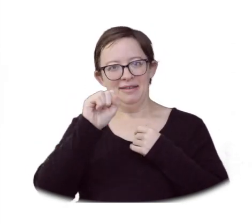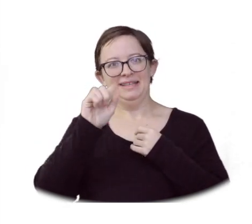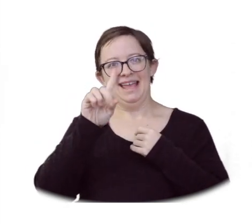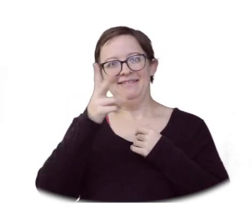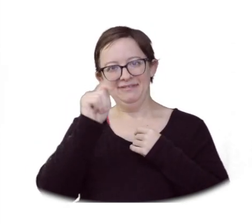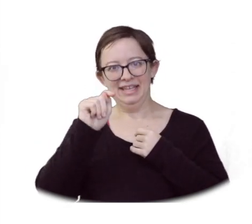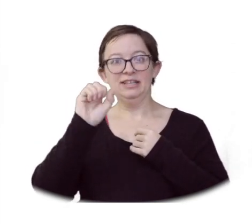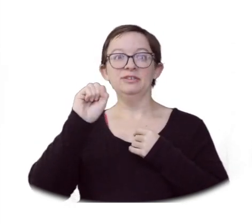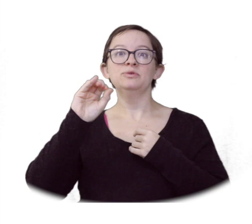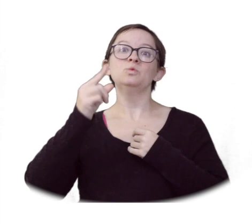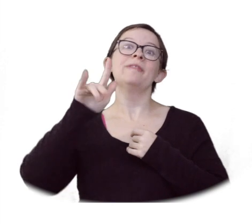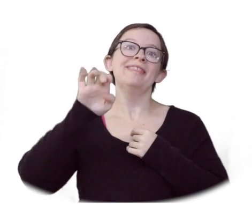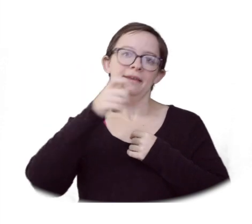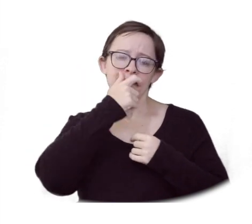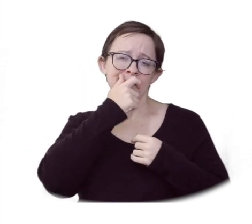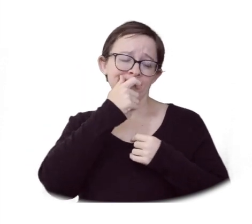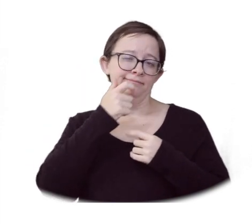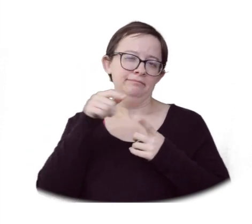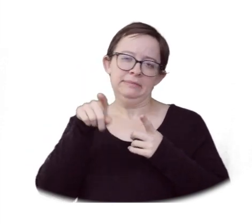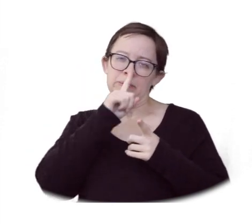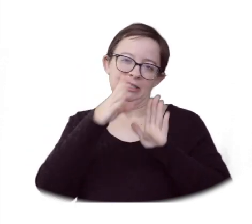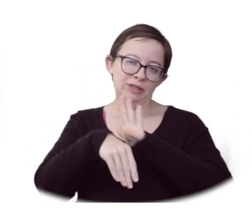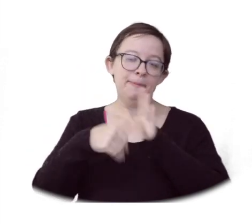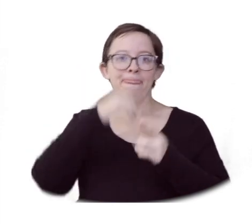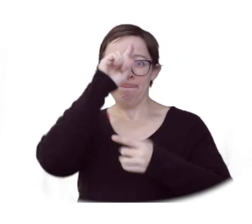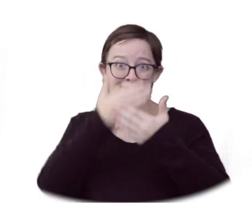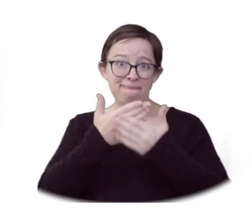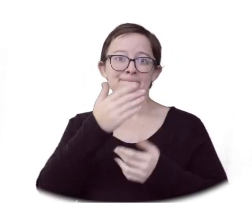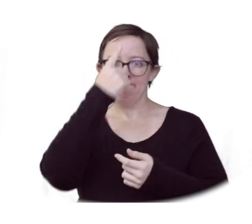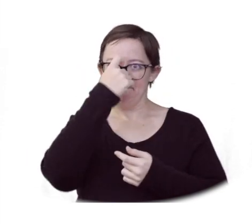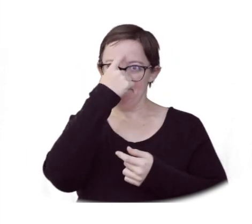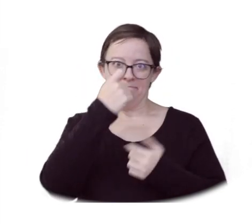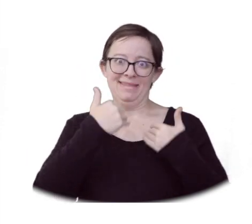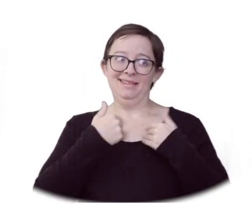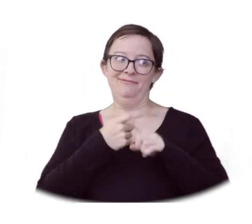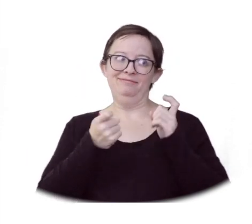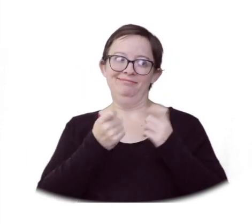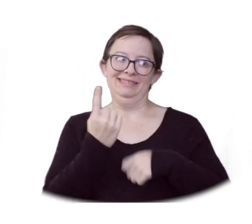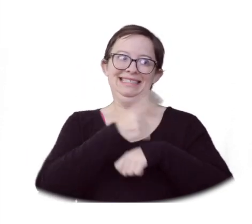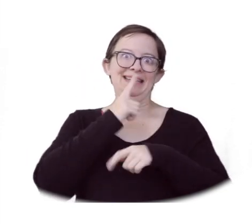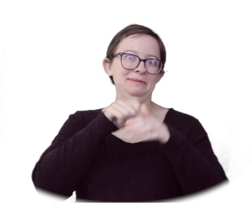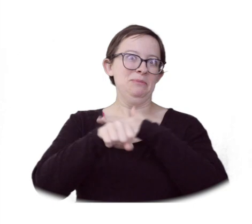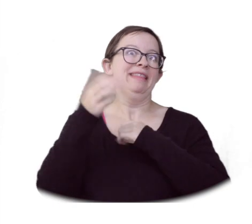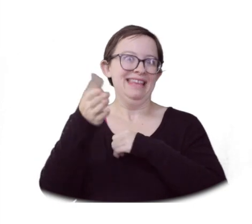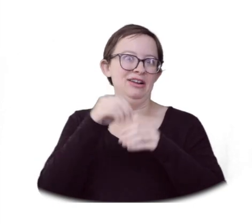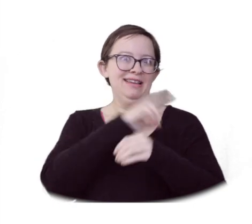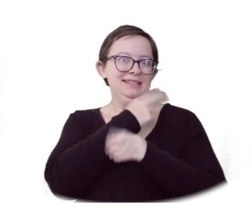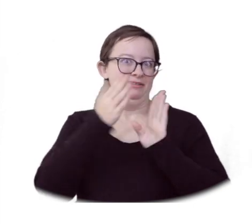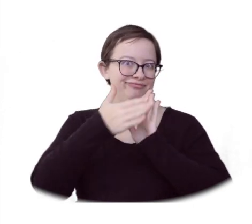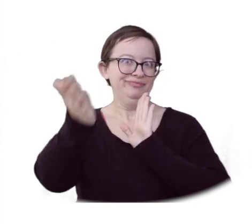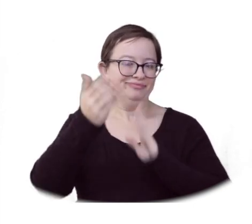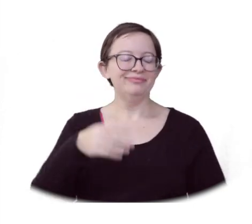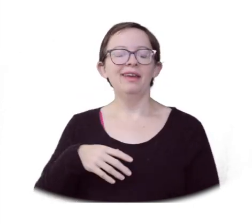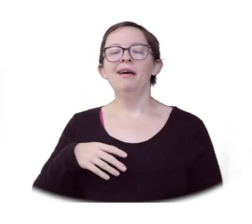Soothie pacifiers, and these are really cheap. My son Miko actually used these. He had them from like probably the day he was born